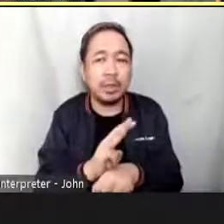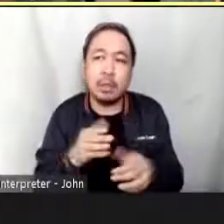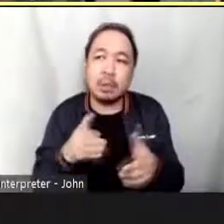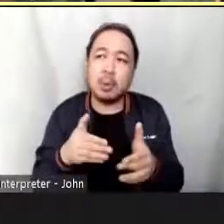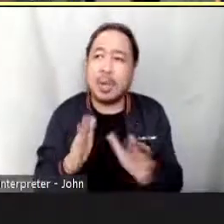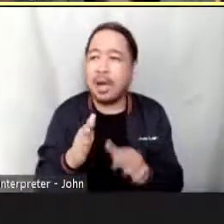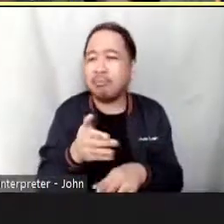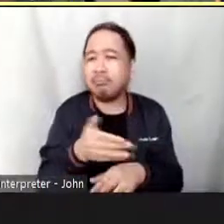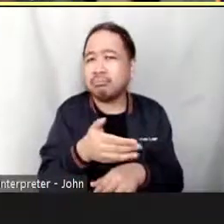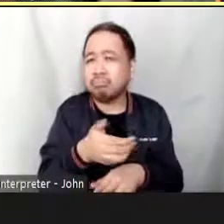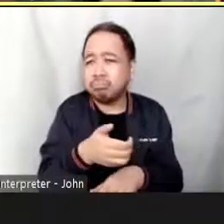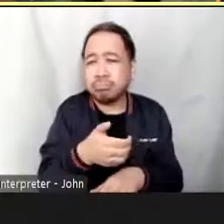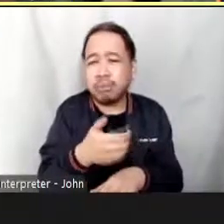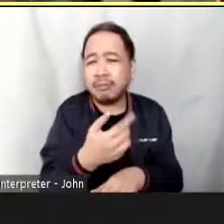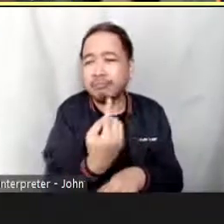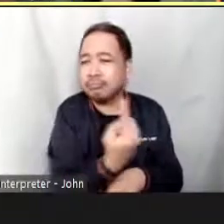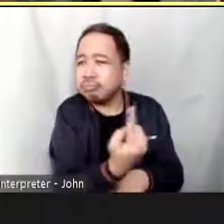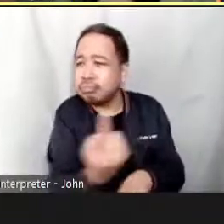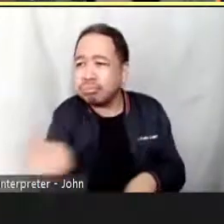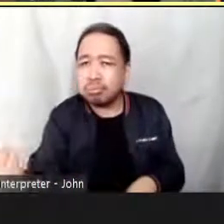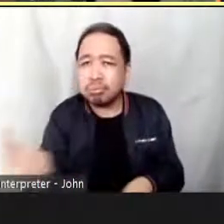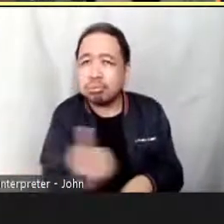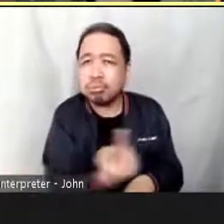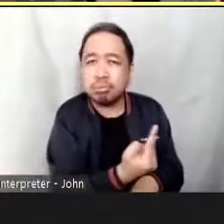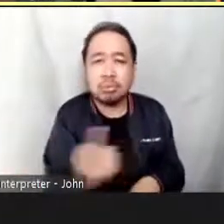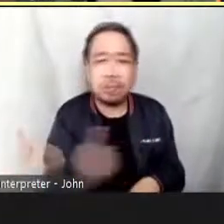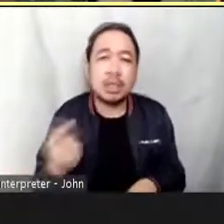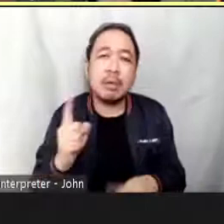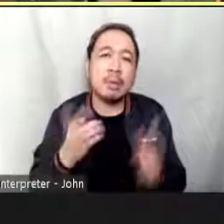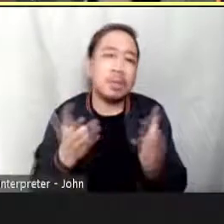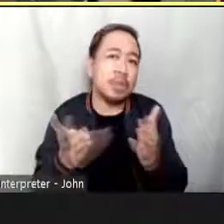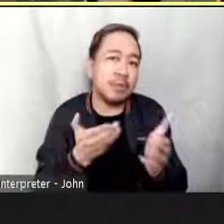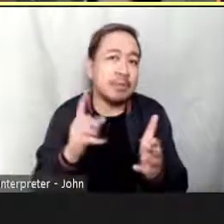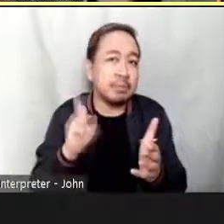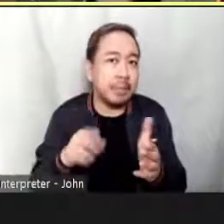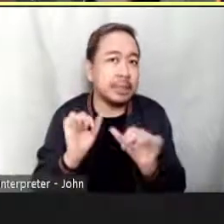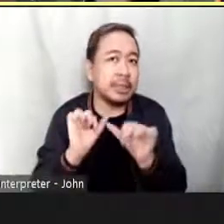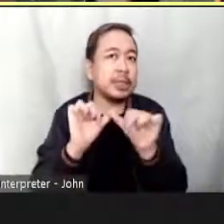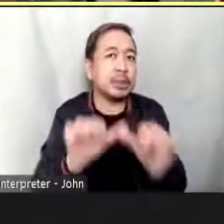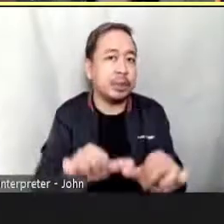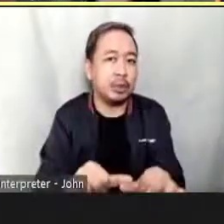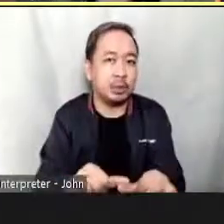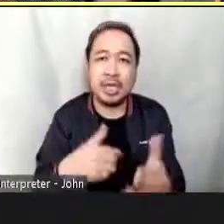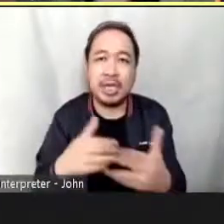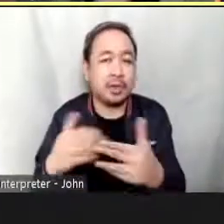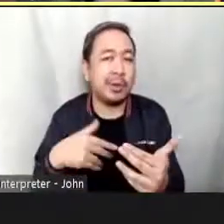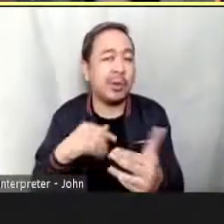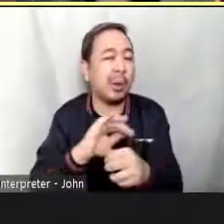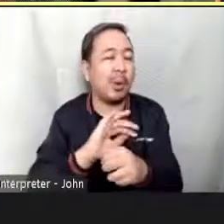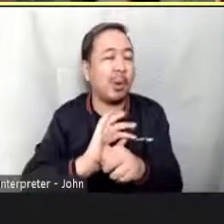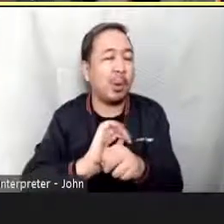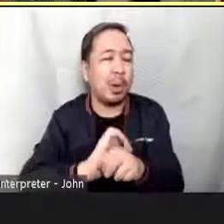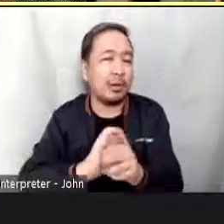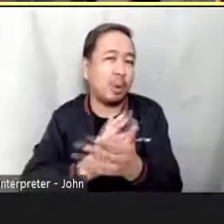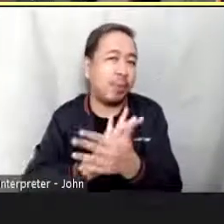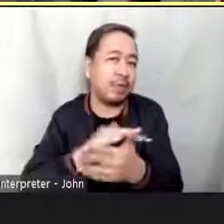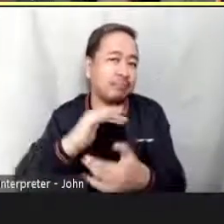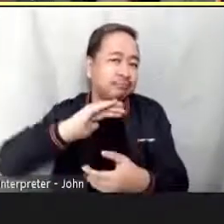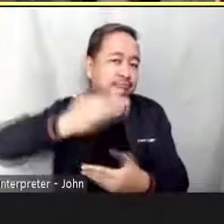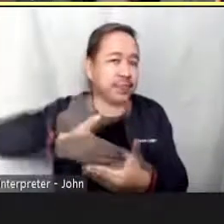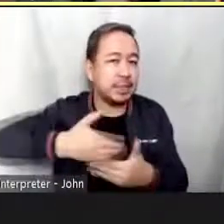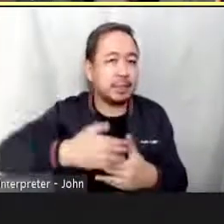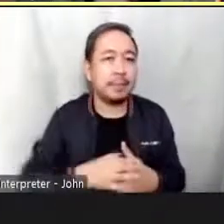COVID-19 restrictions. Services should not be disrupted. Fifth, residential care facilities and LGUs to create